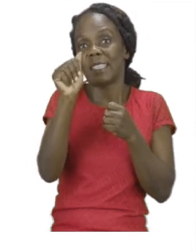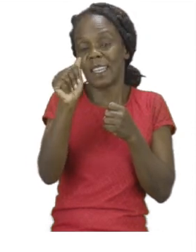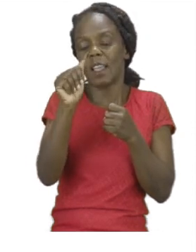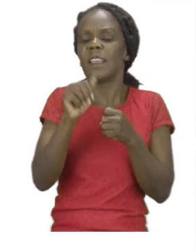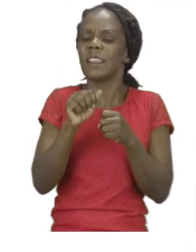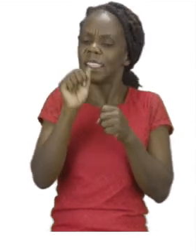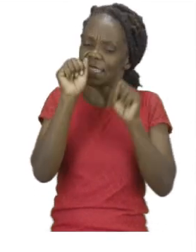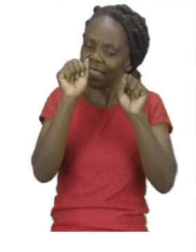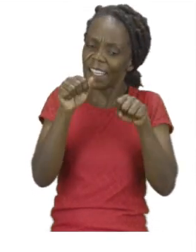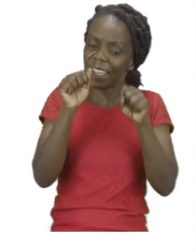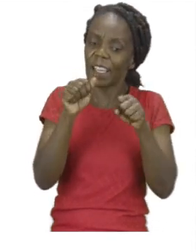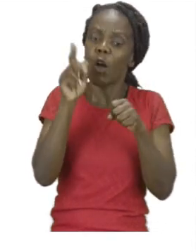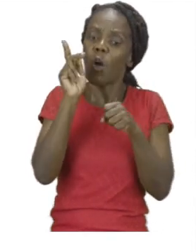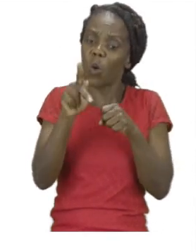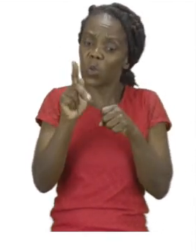Serena.